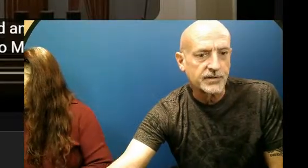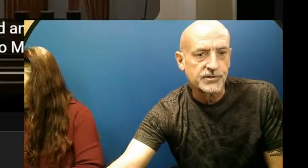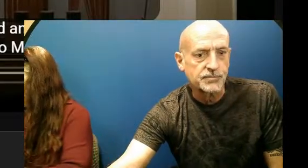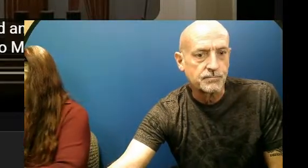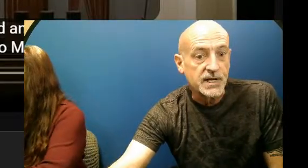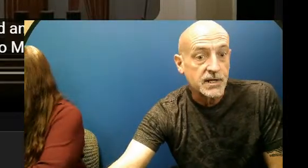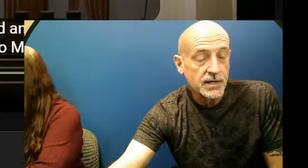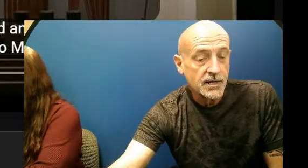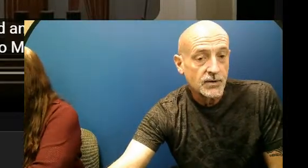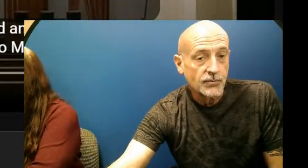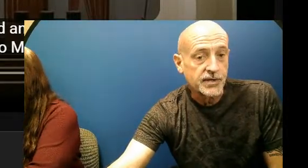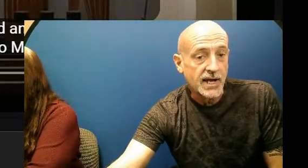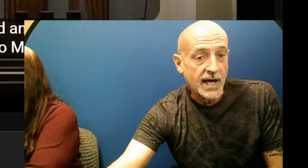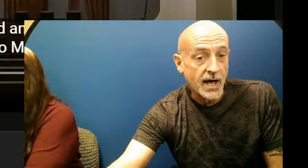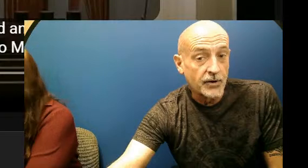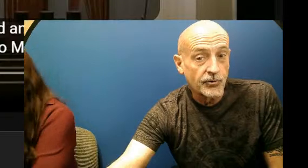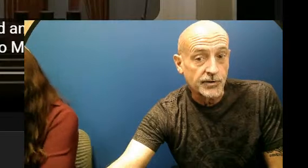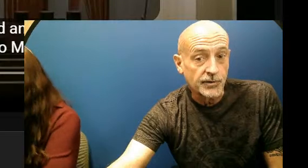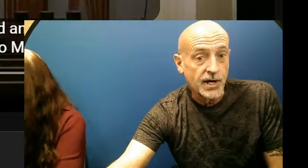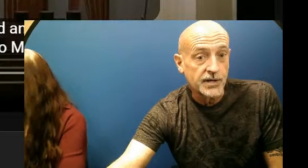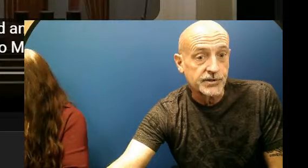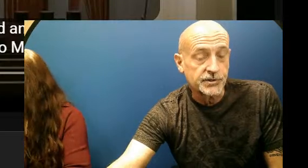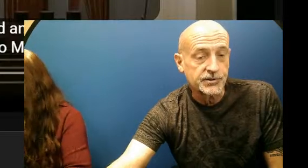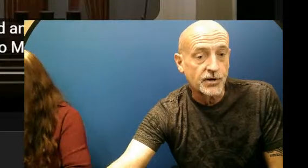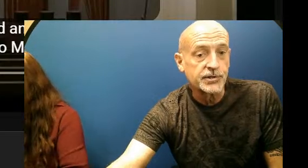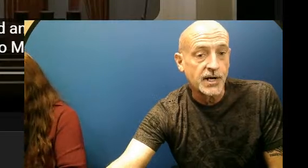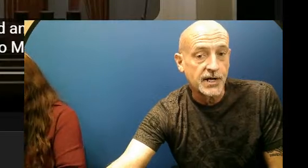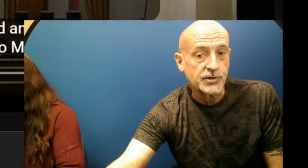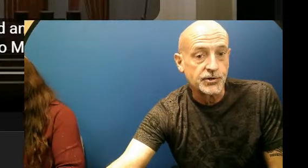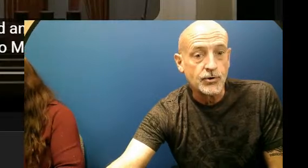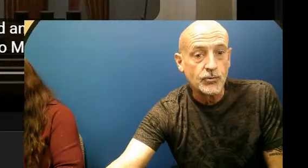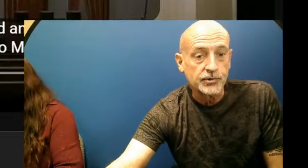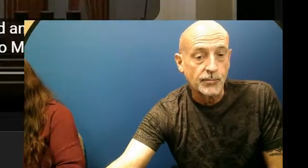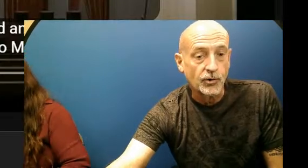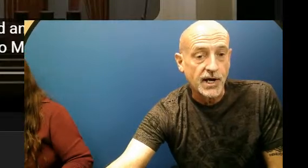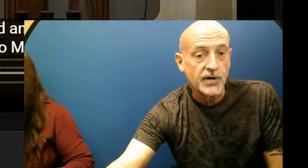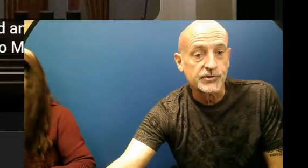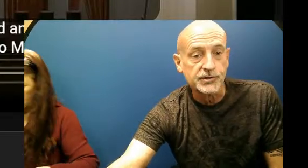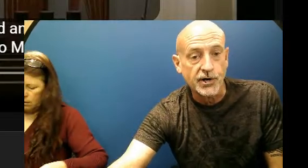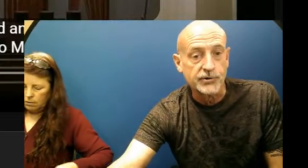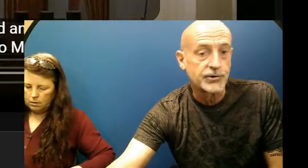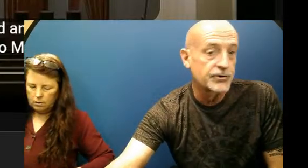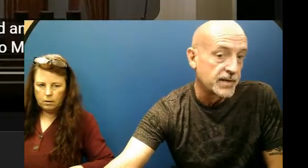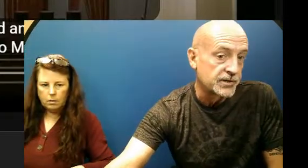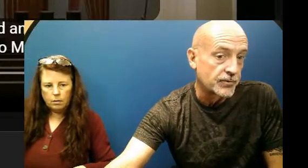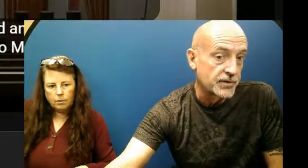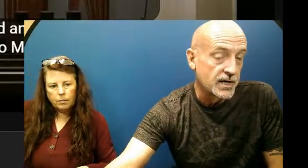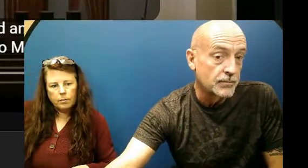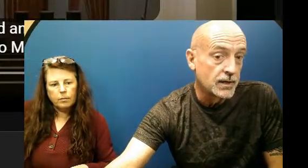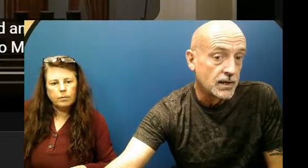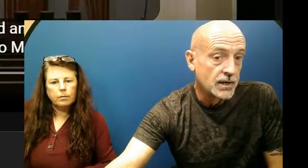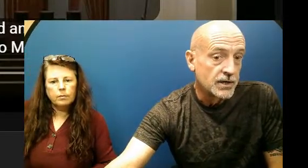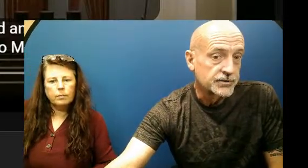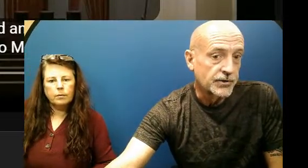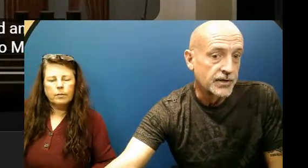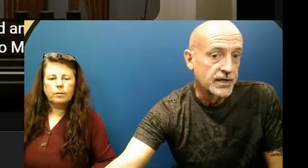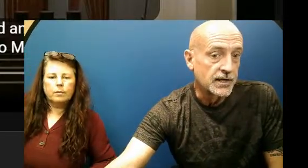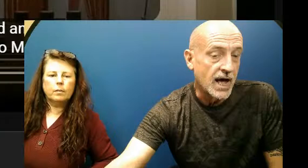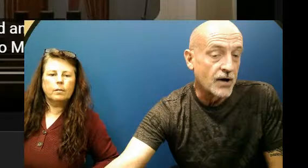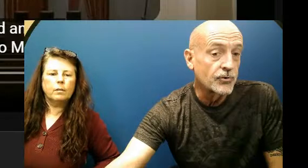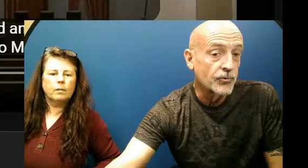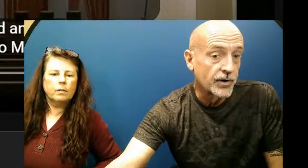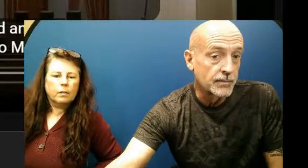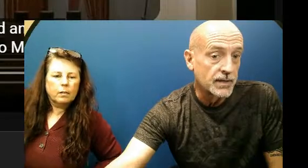algorithm doesn't speak. What the algorithm does is associate you with someone else and shares your speech with them. So